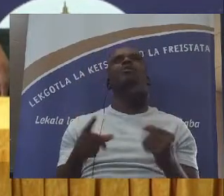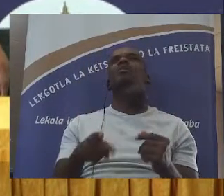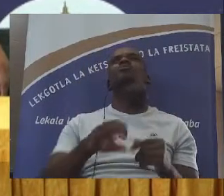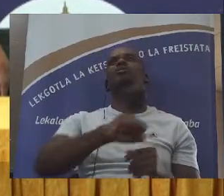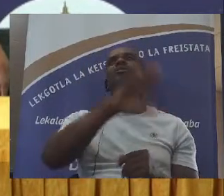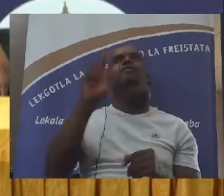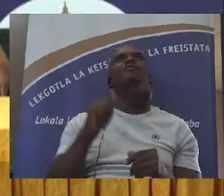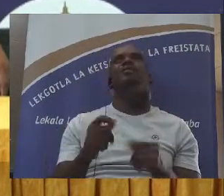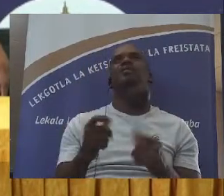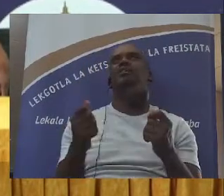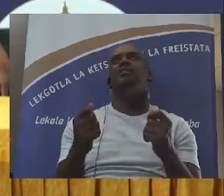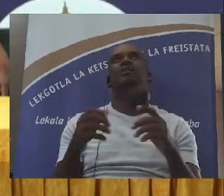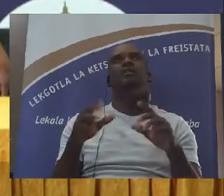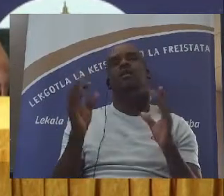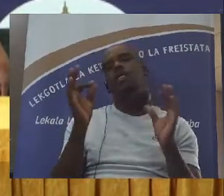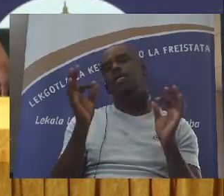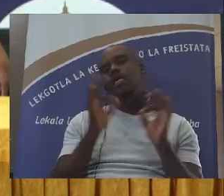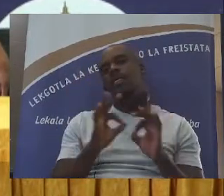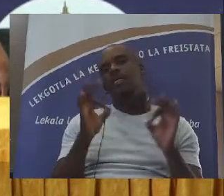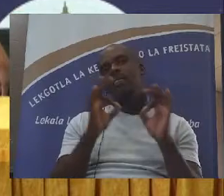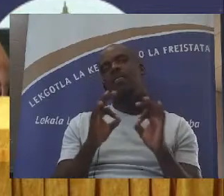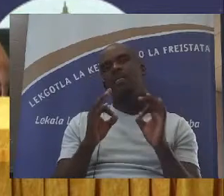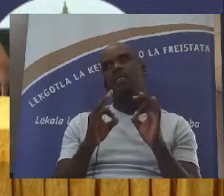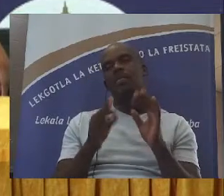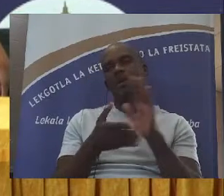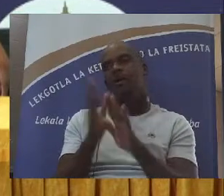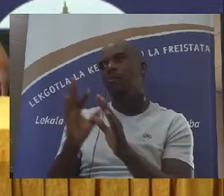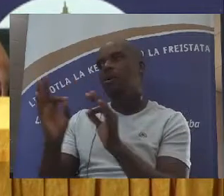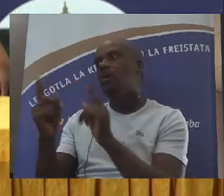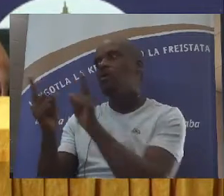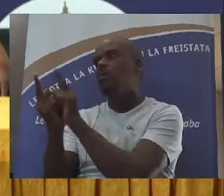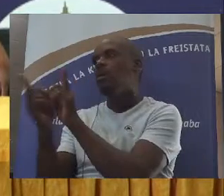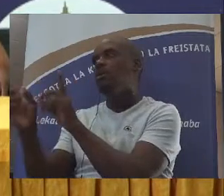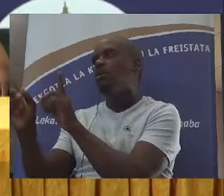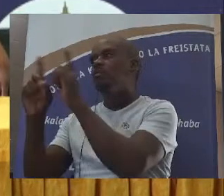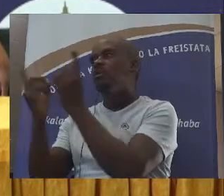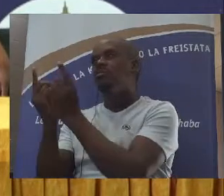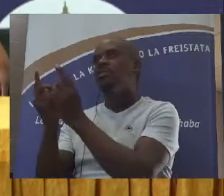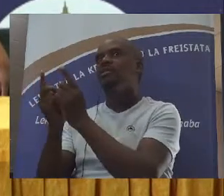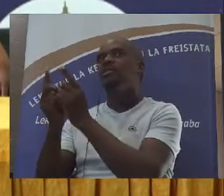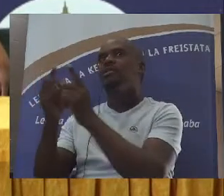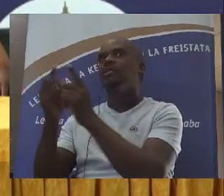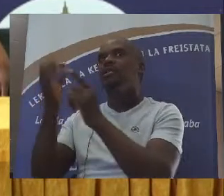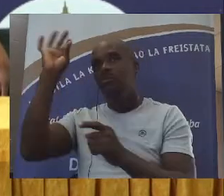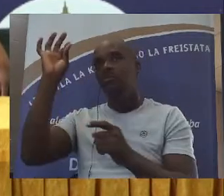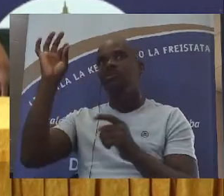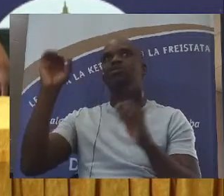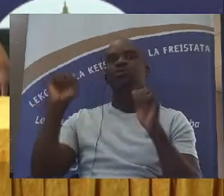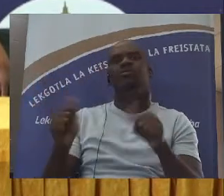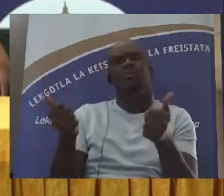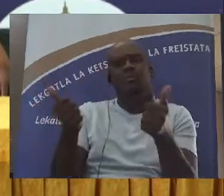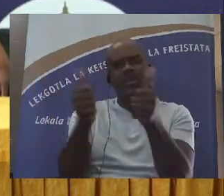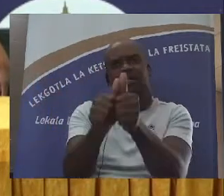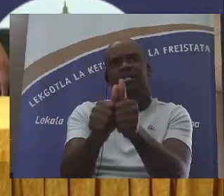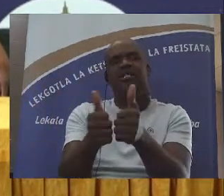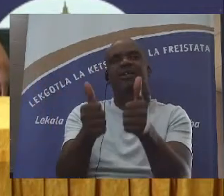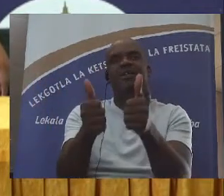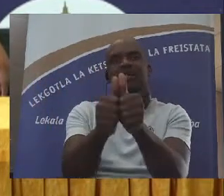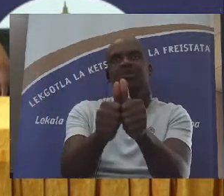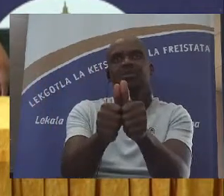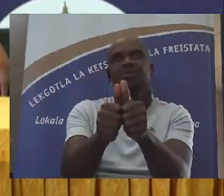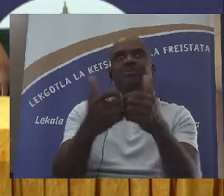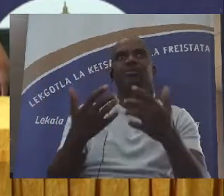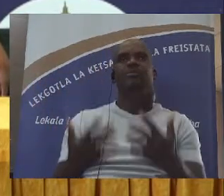everything that needs to happen. We need to go into partnerships. Sir, you were talking a lot about getting access